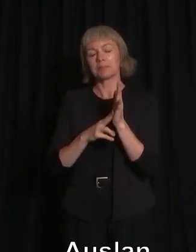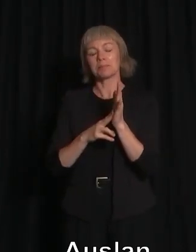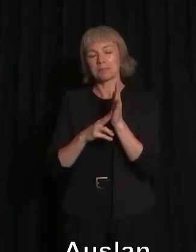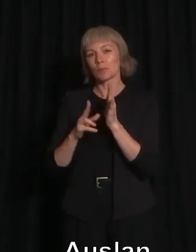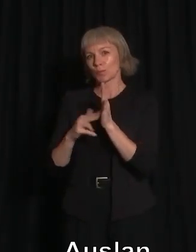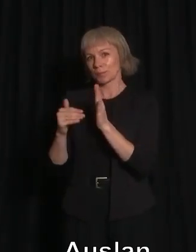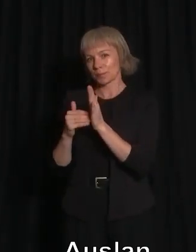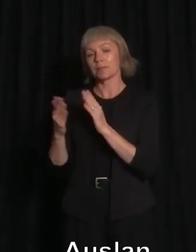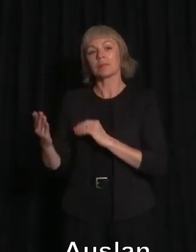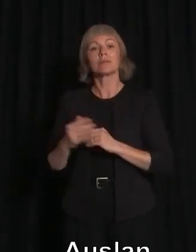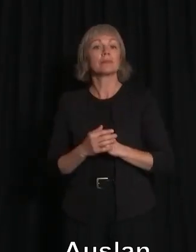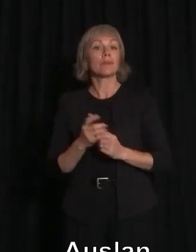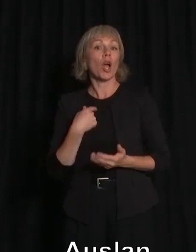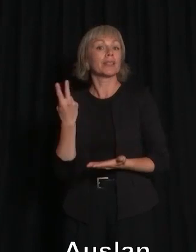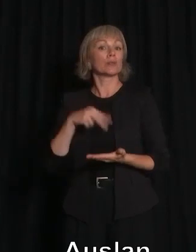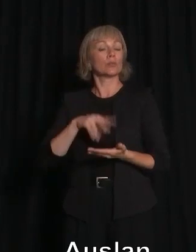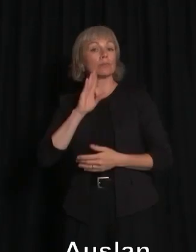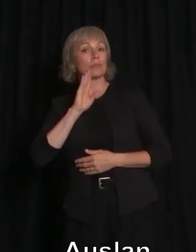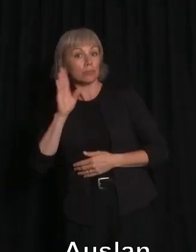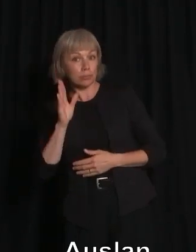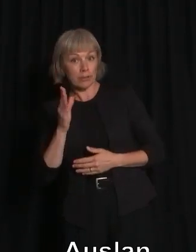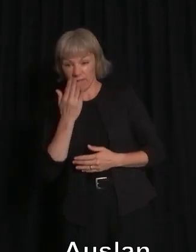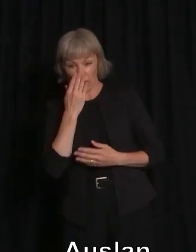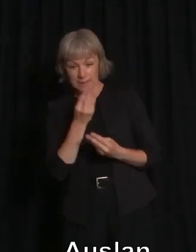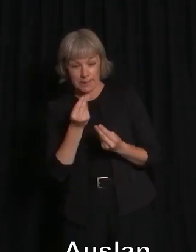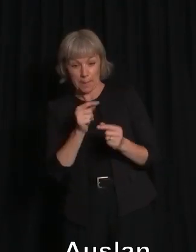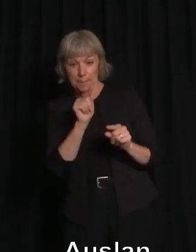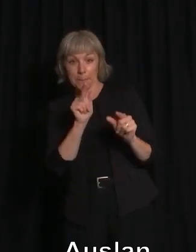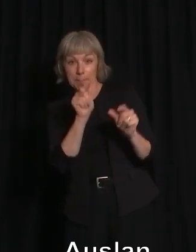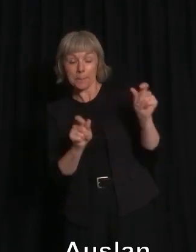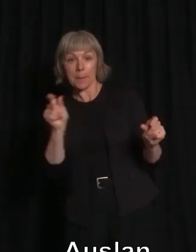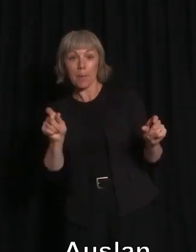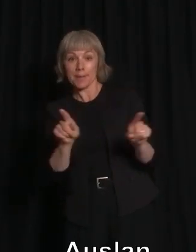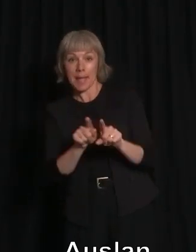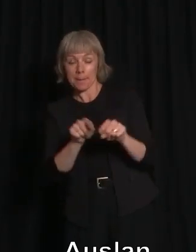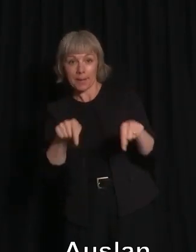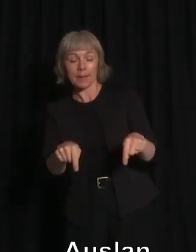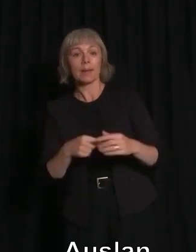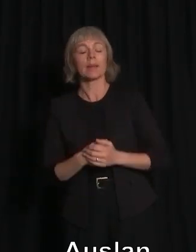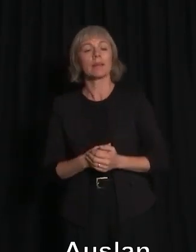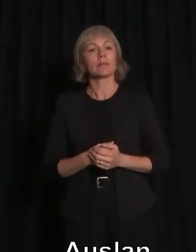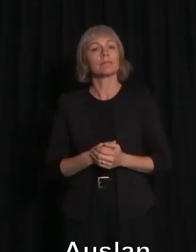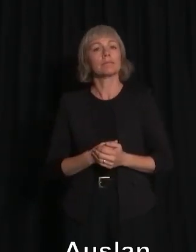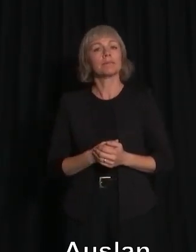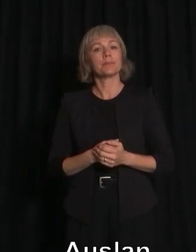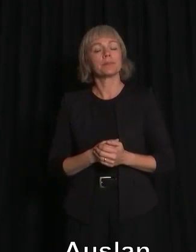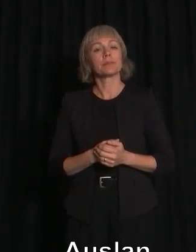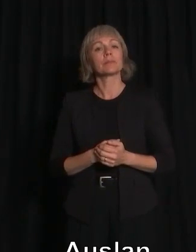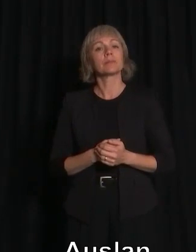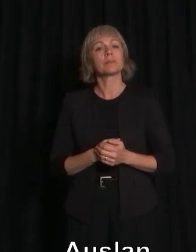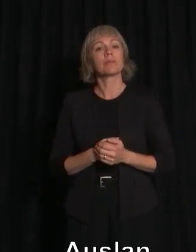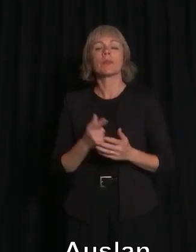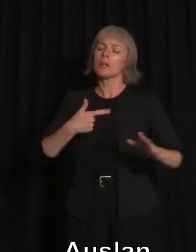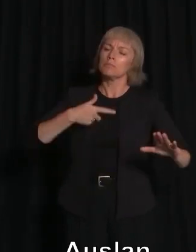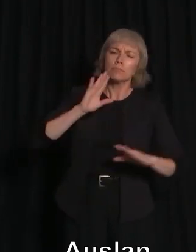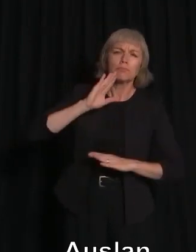to working toward a world free of criminalization by 2030, a global call that was later complemented